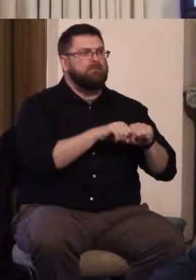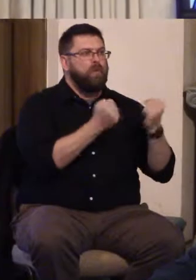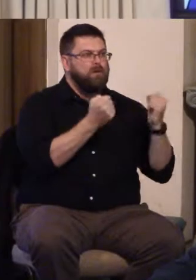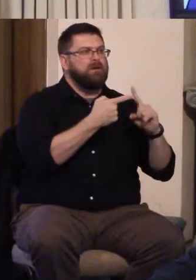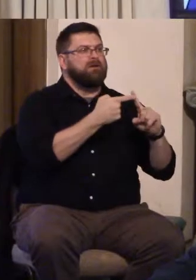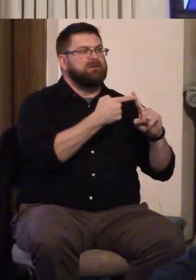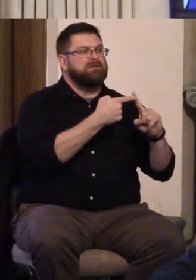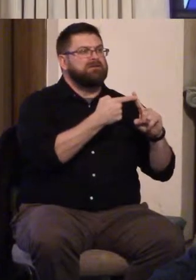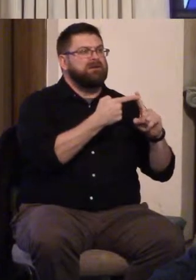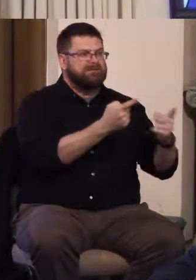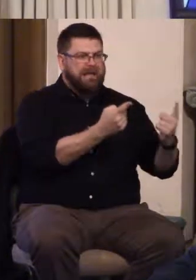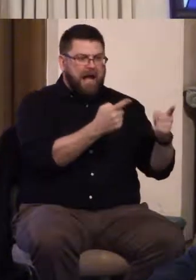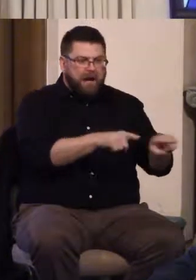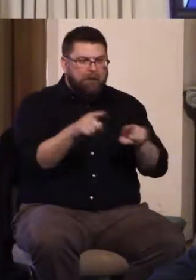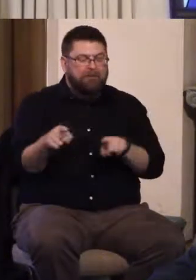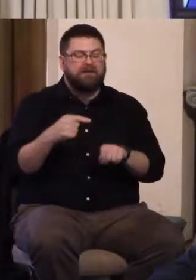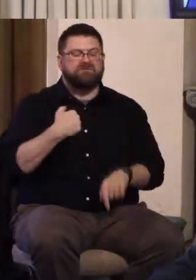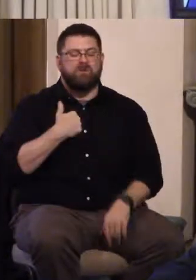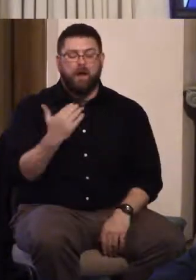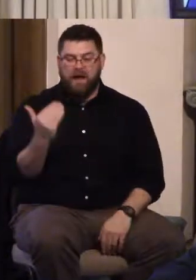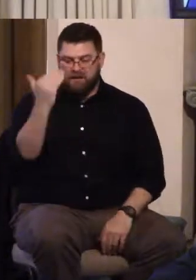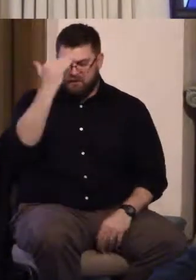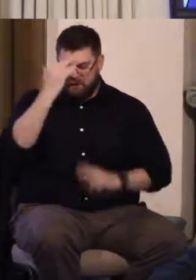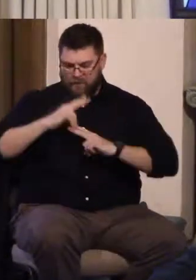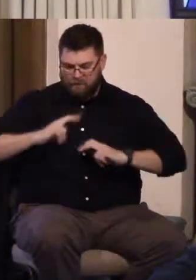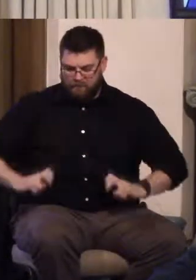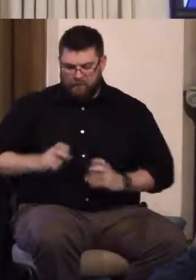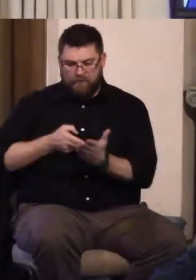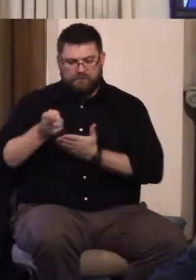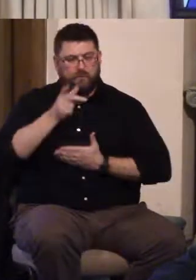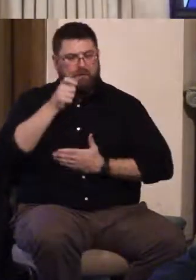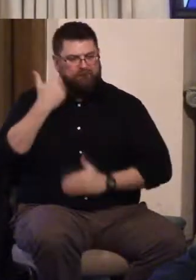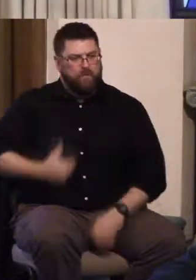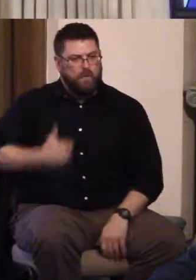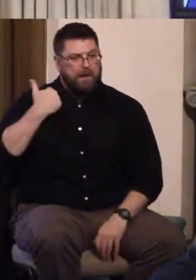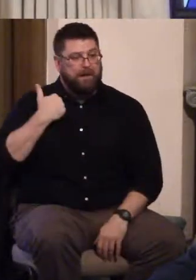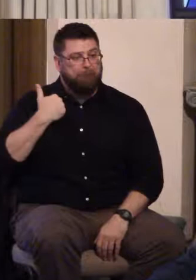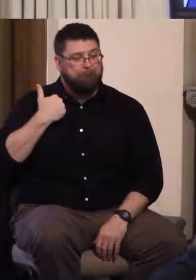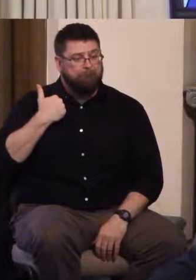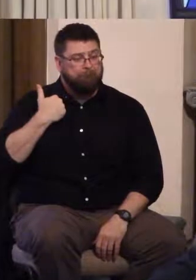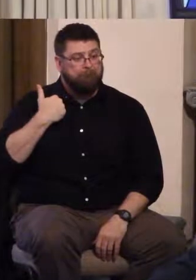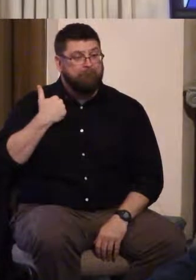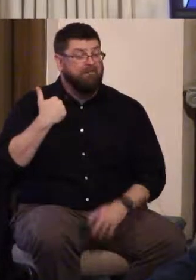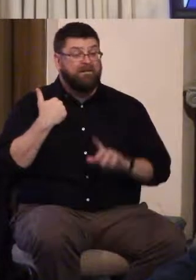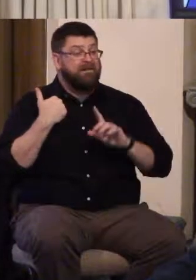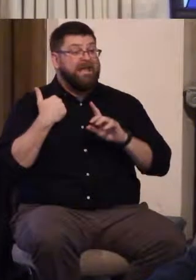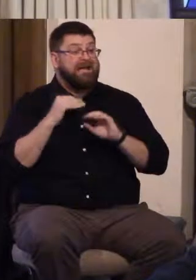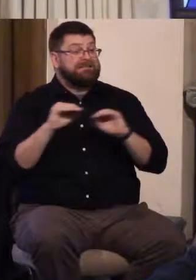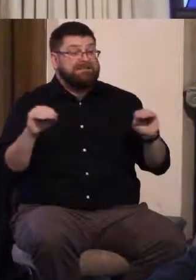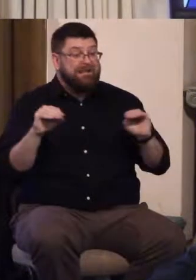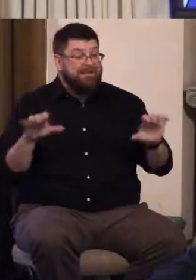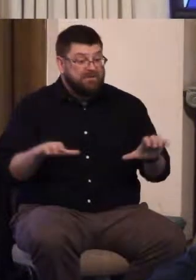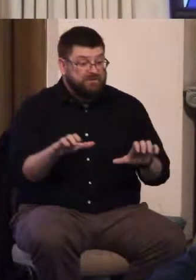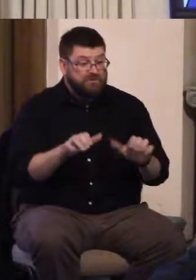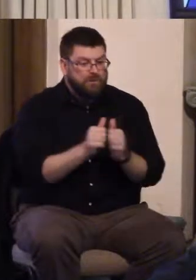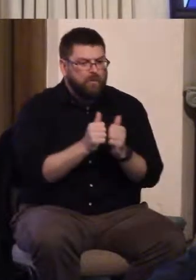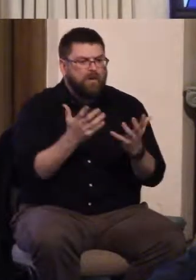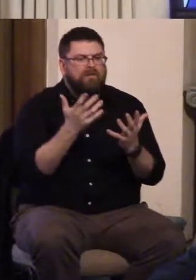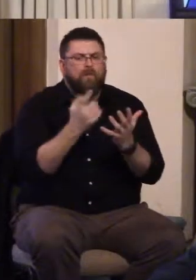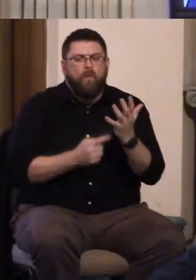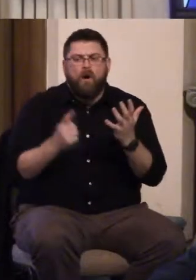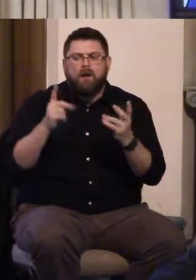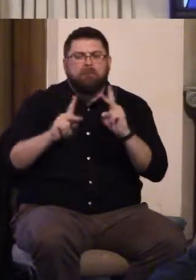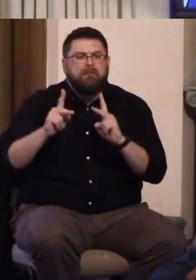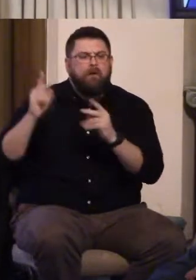know the truth of who and what I am, which has nothing to do with what I was told